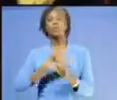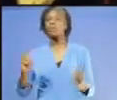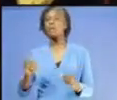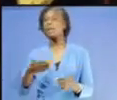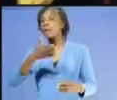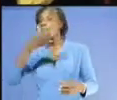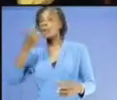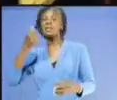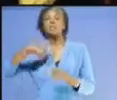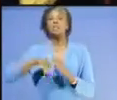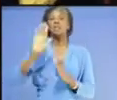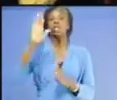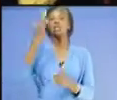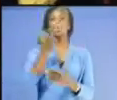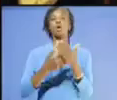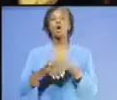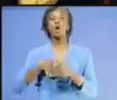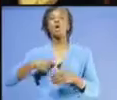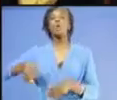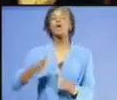So we ask you,